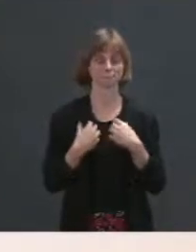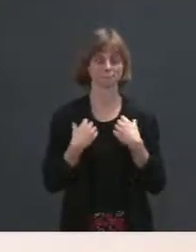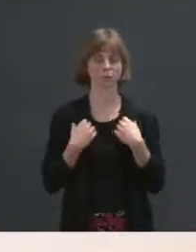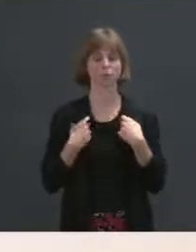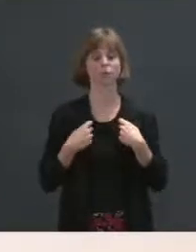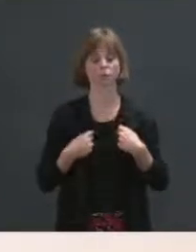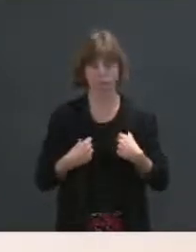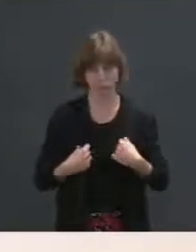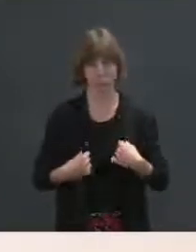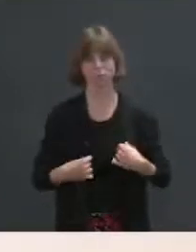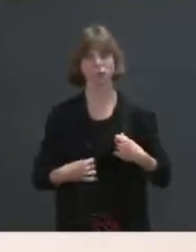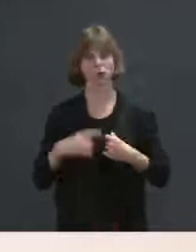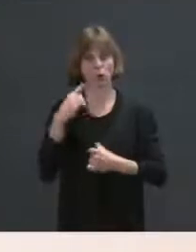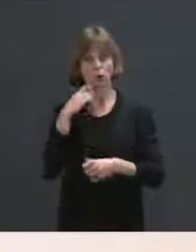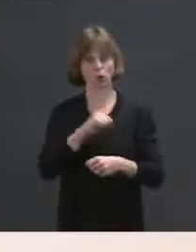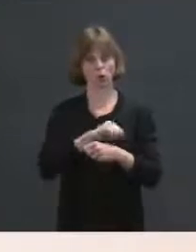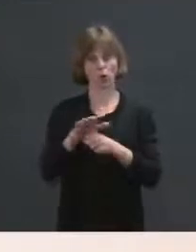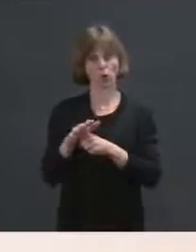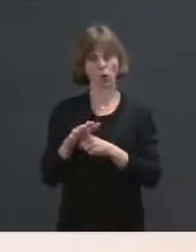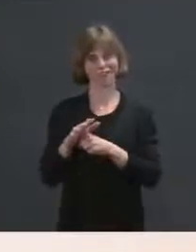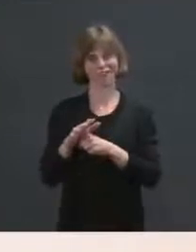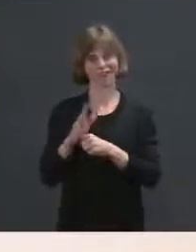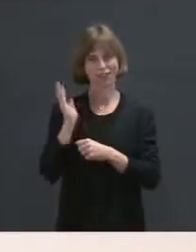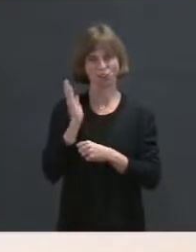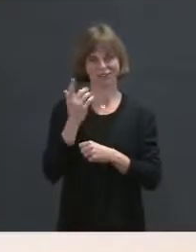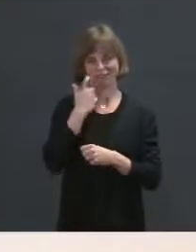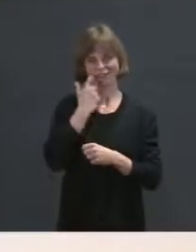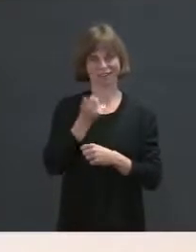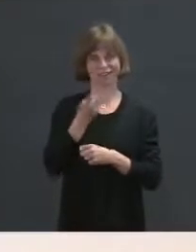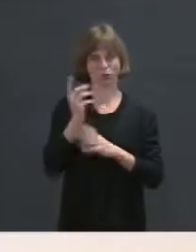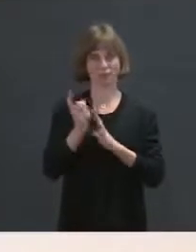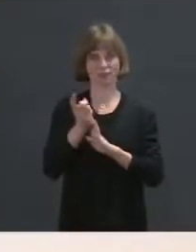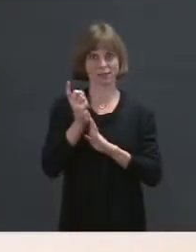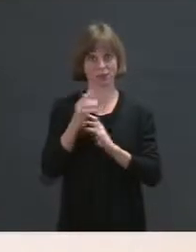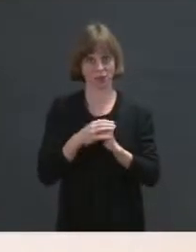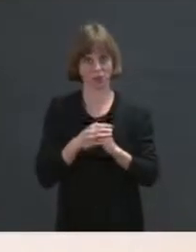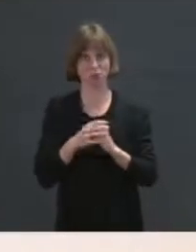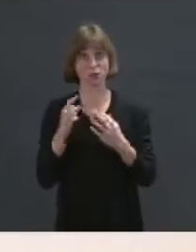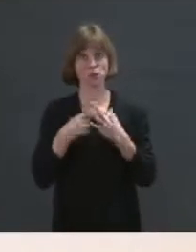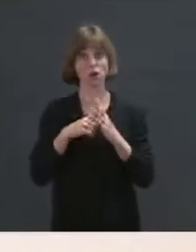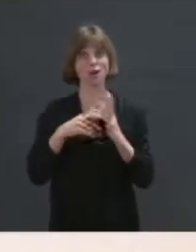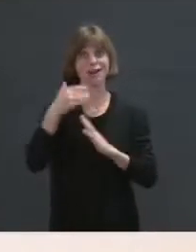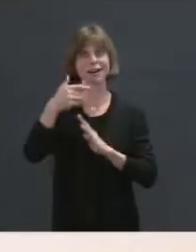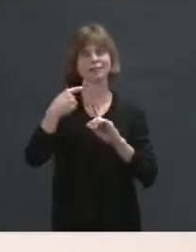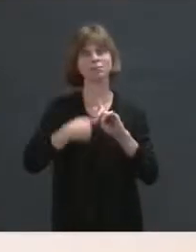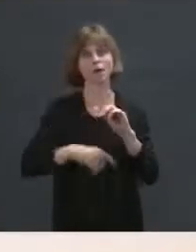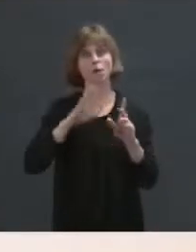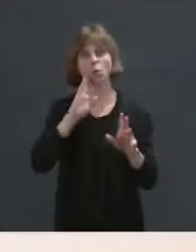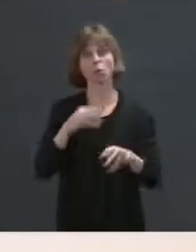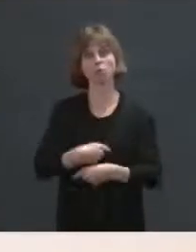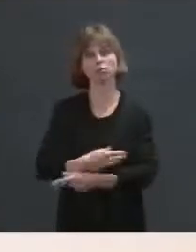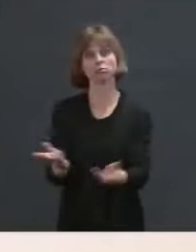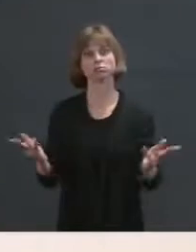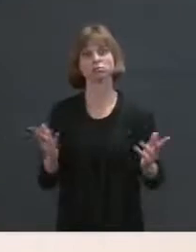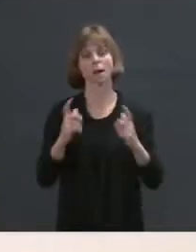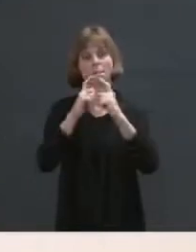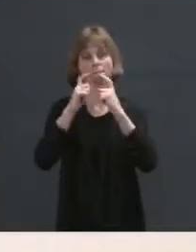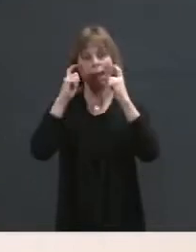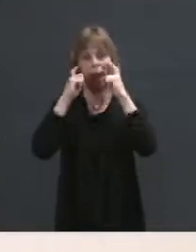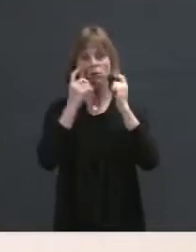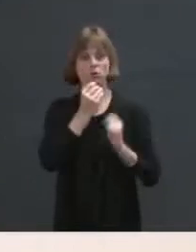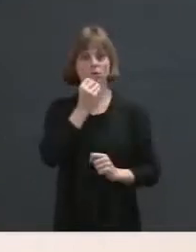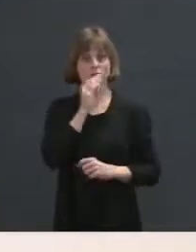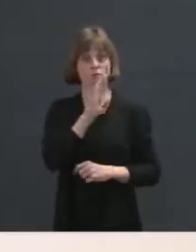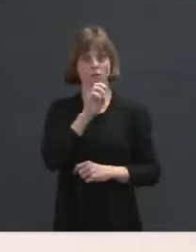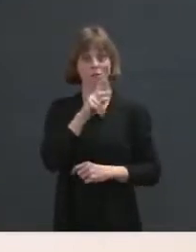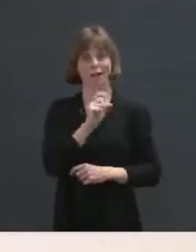As you heard in our COVID public health briefing just a few minutes ago, starting next month, we will begin to deliver millions of masks to food banks and community